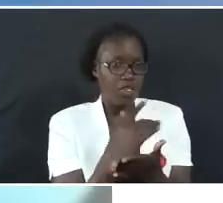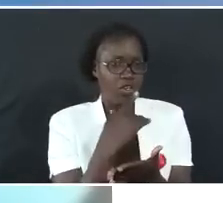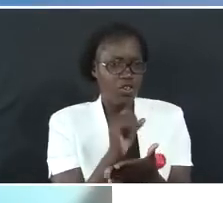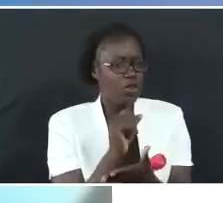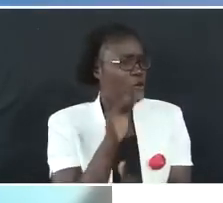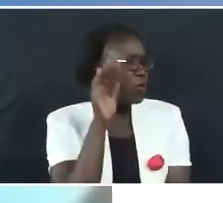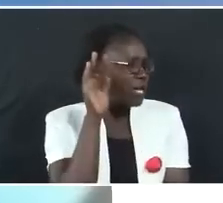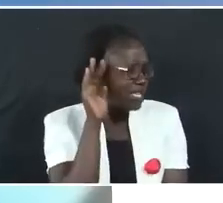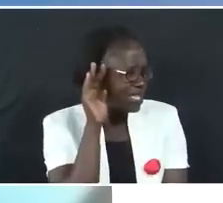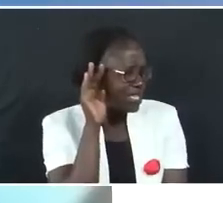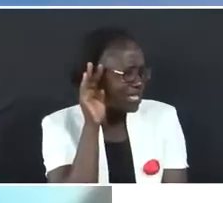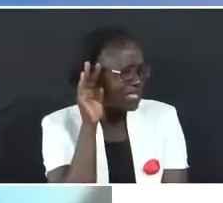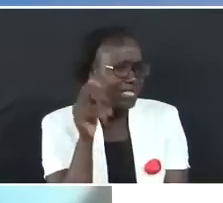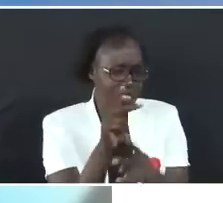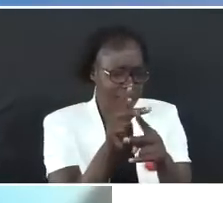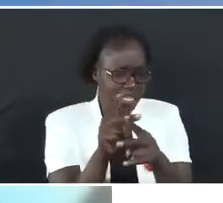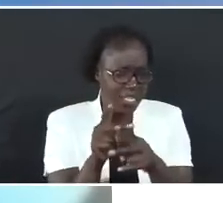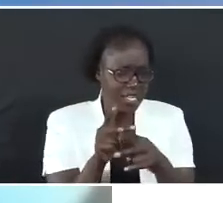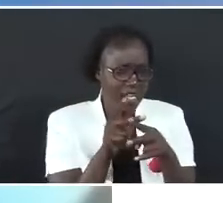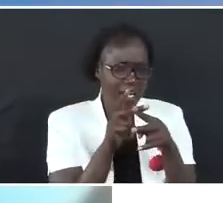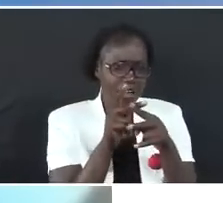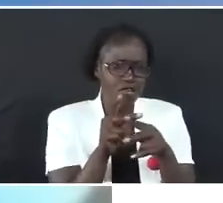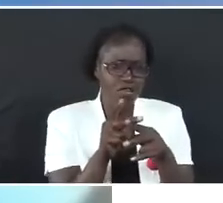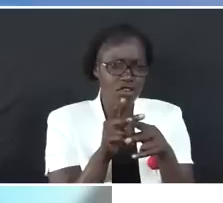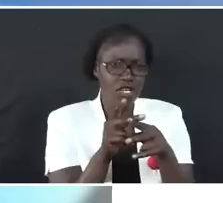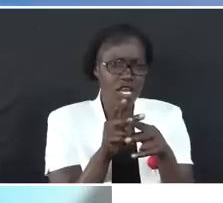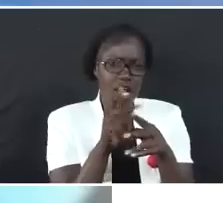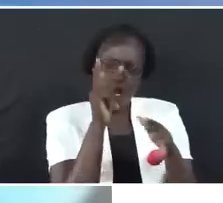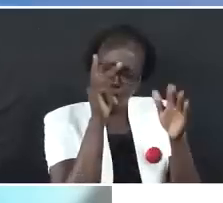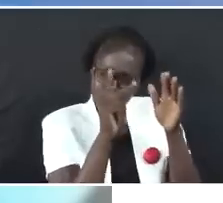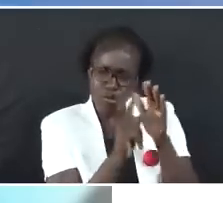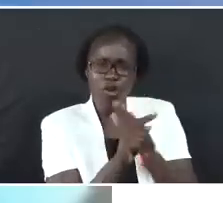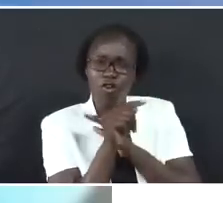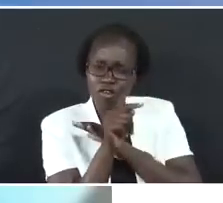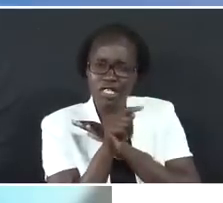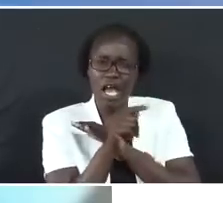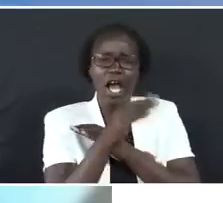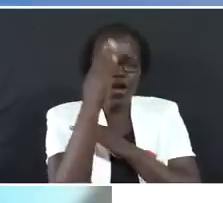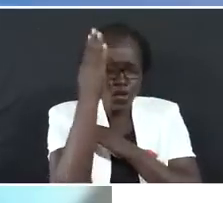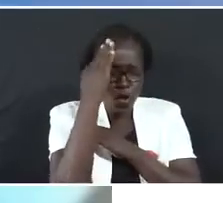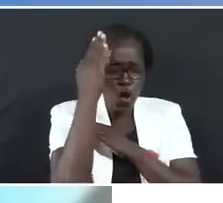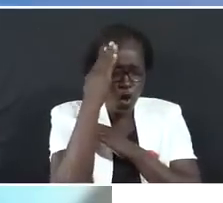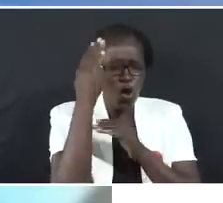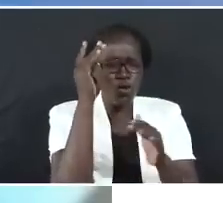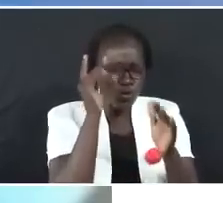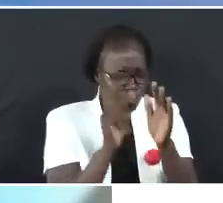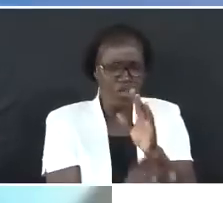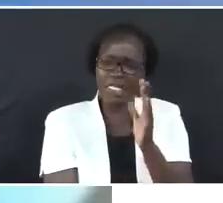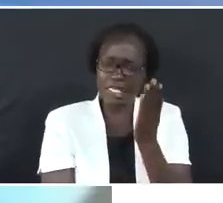we are listening carefully. This is a professor, renowned professor,